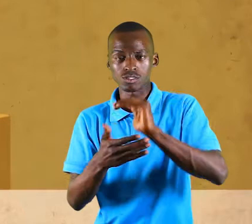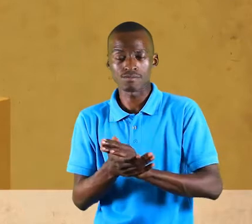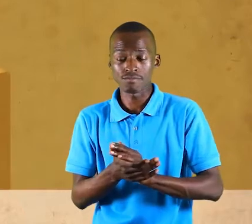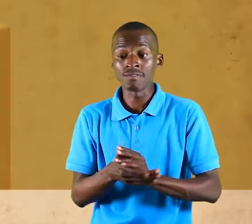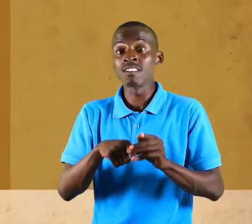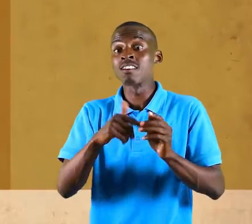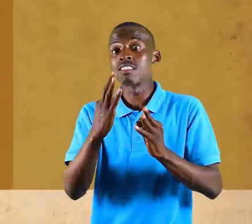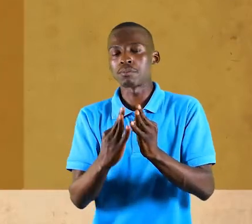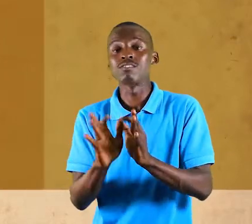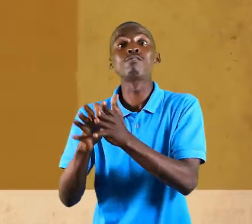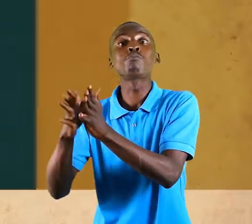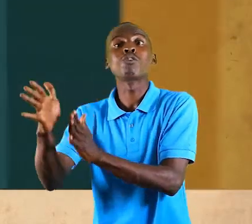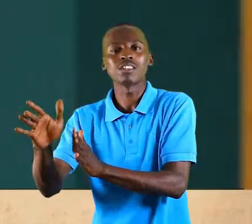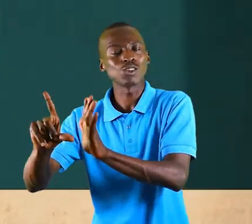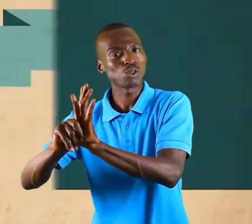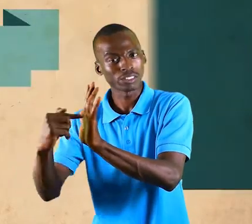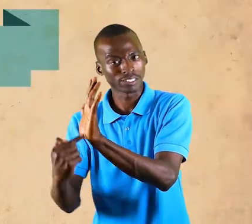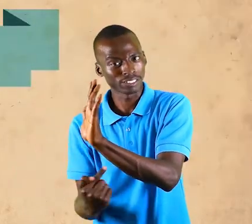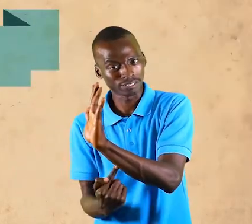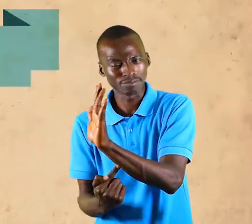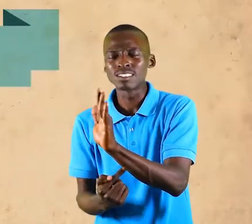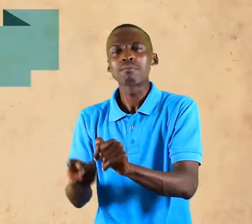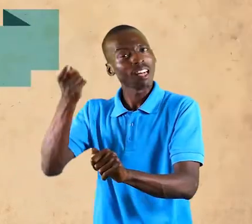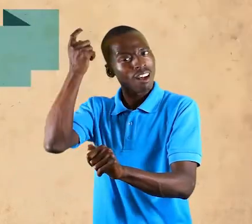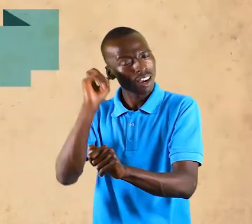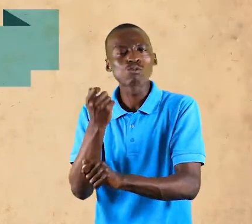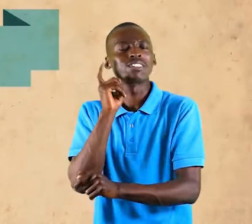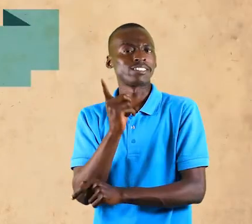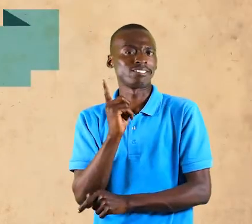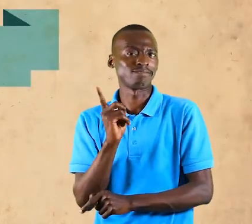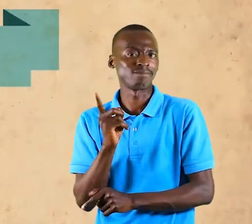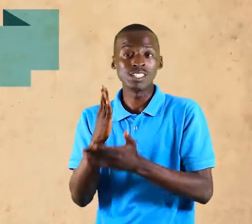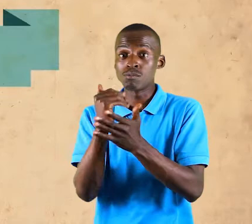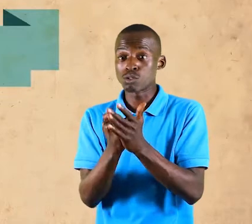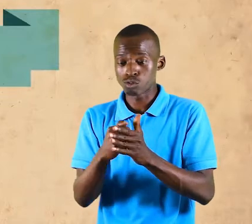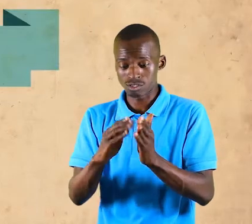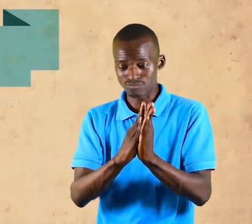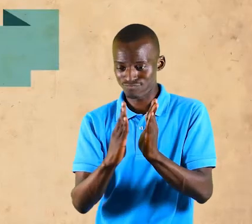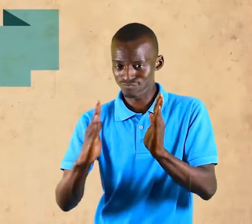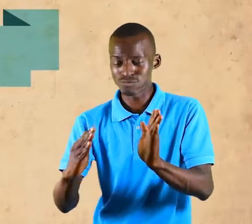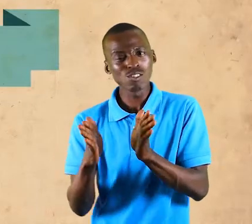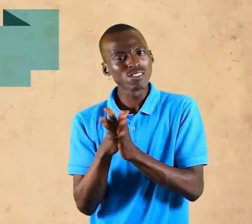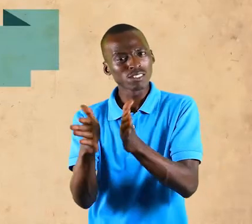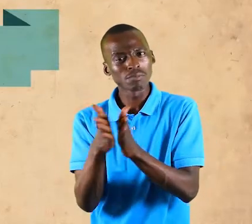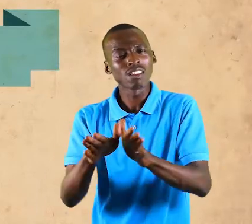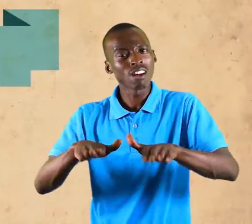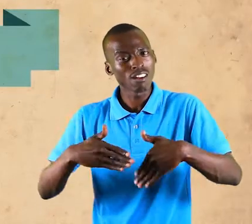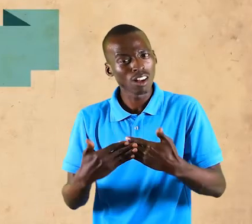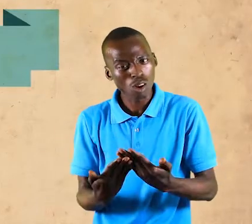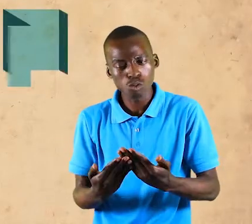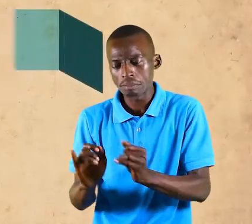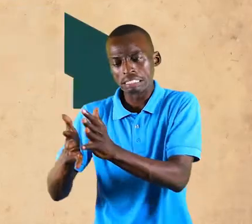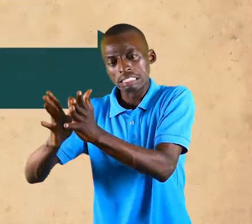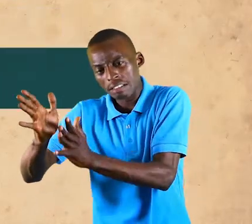The third solution in the book is all about purity laws. And this is by far the hardest thing to understand. For example, in this section, we're really